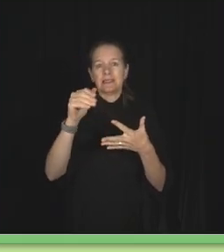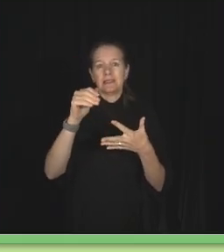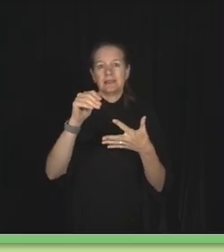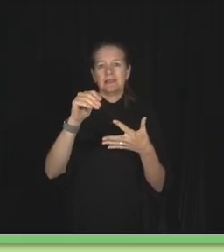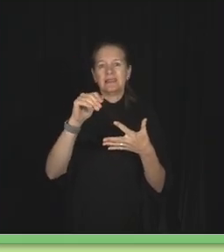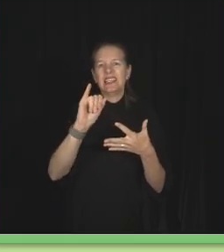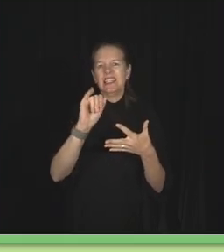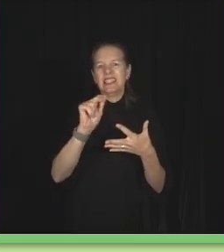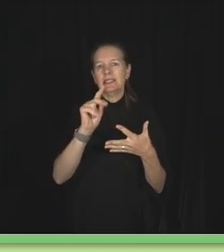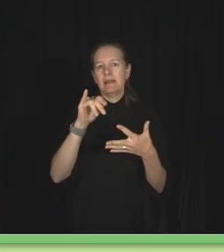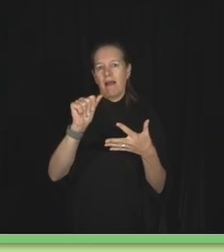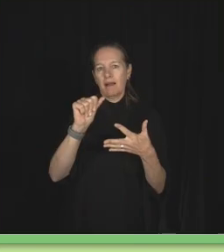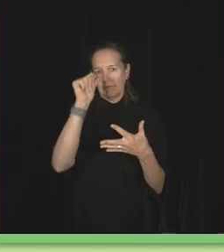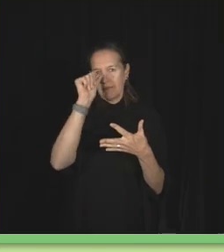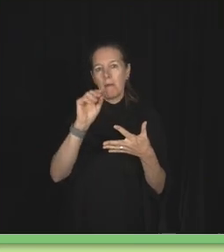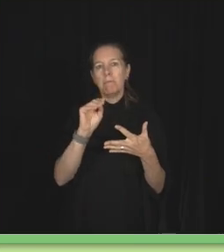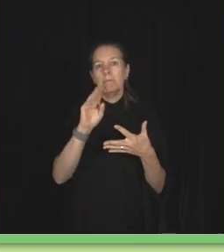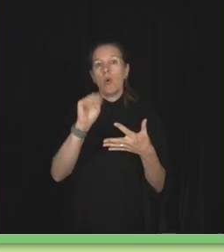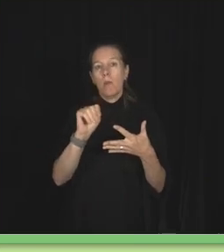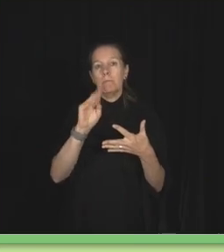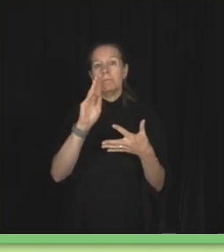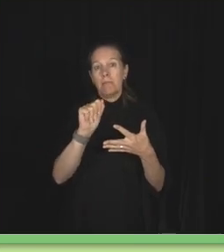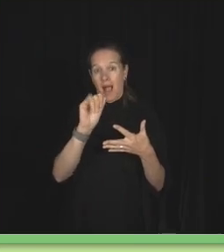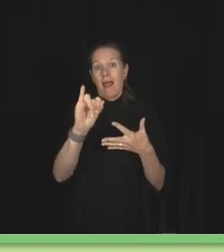which this year will be in Mumbai.